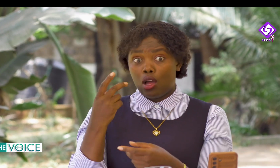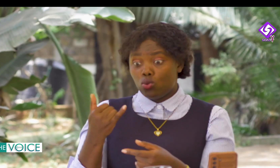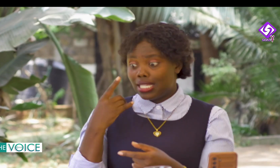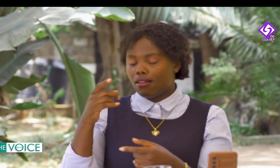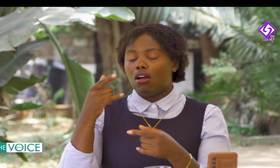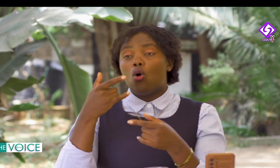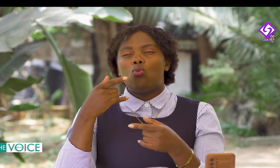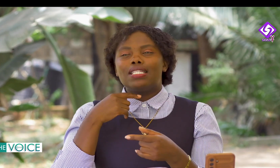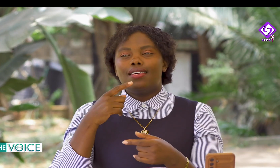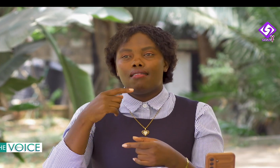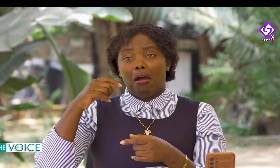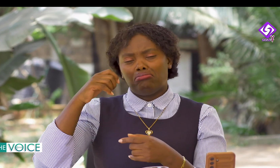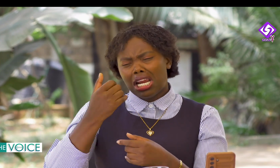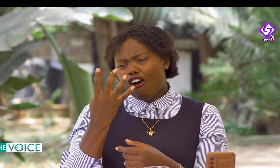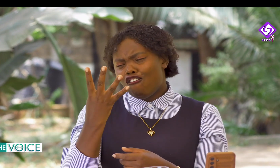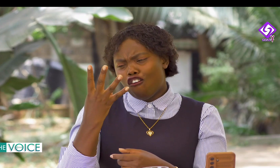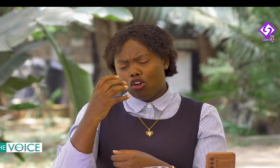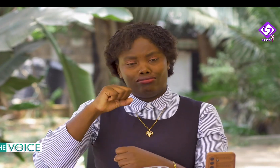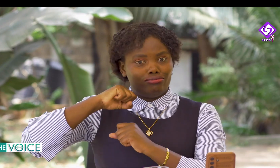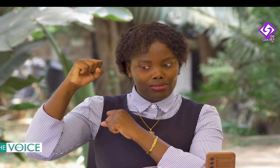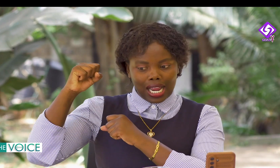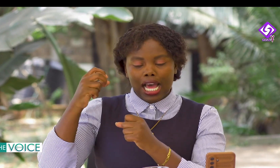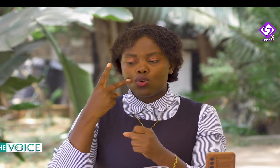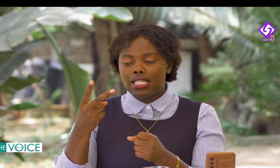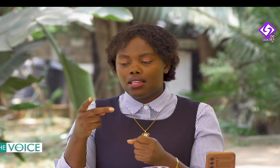there is a lot of work to be done. Yes.